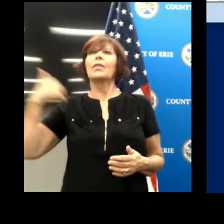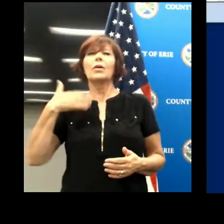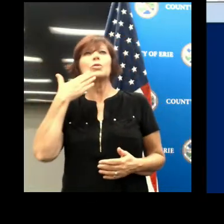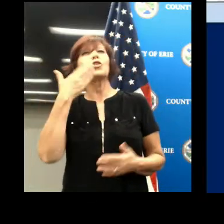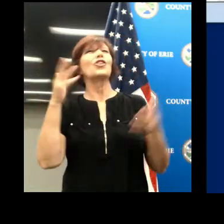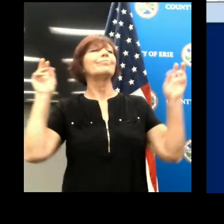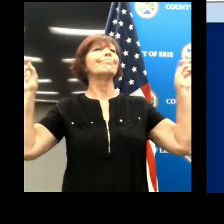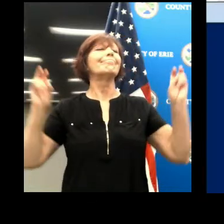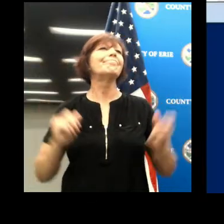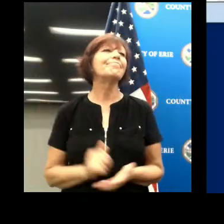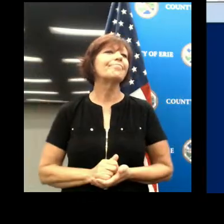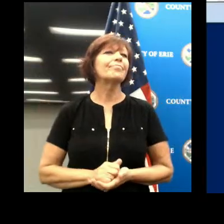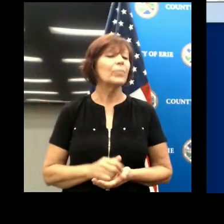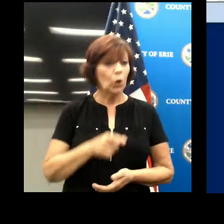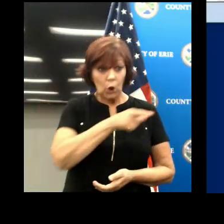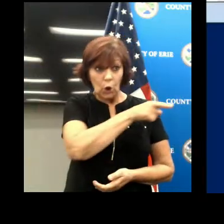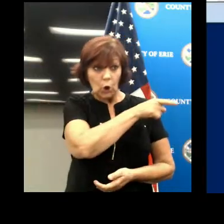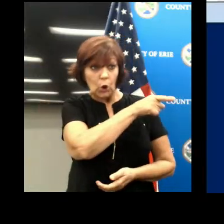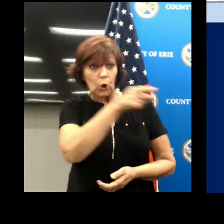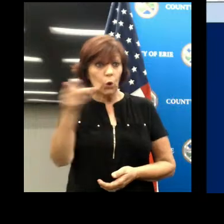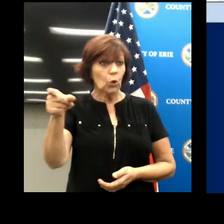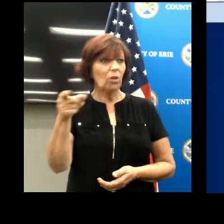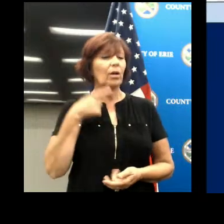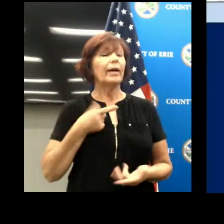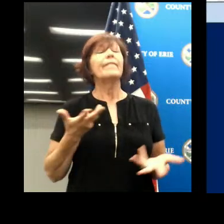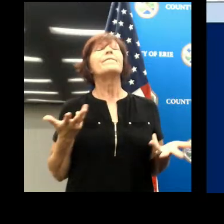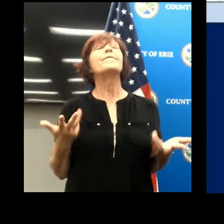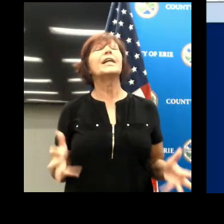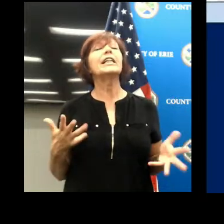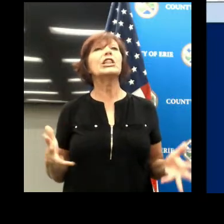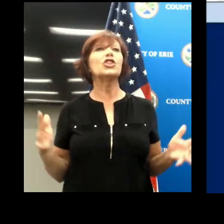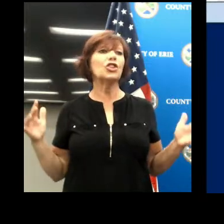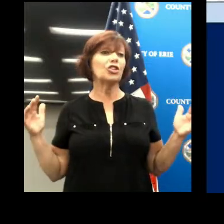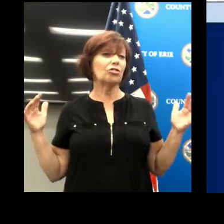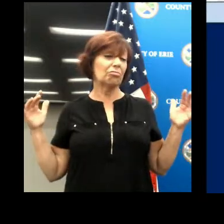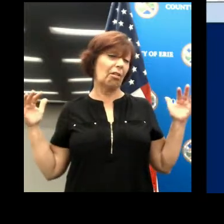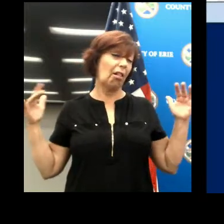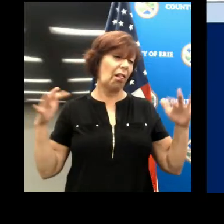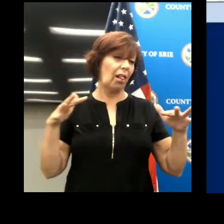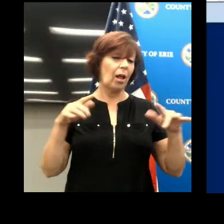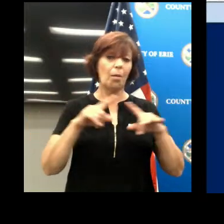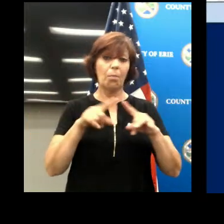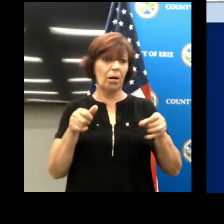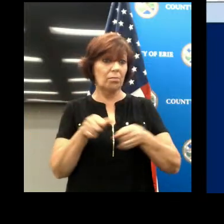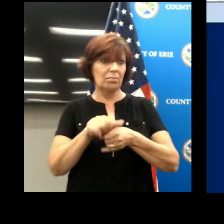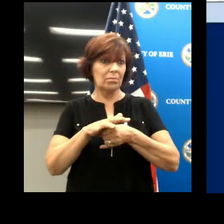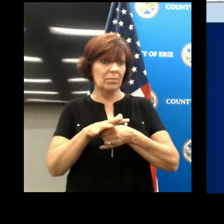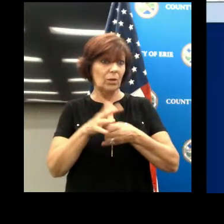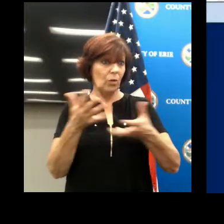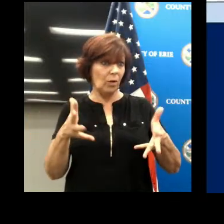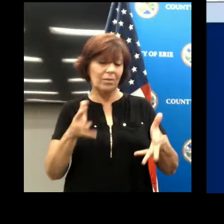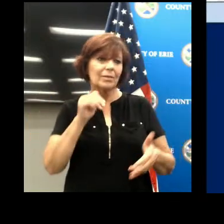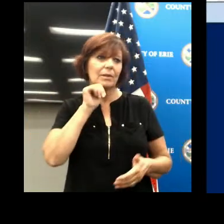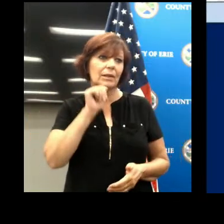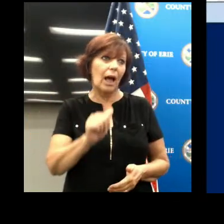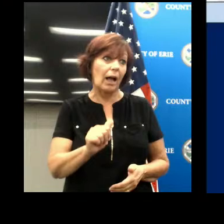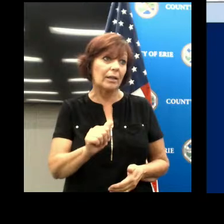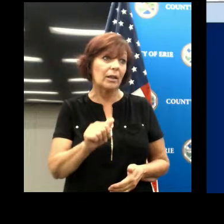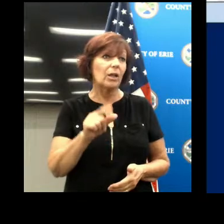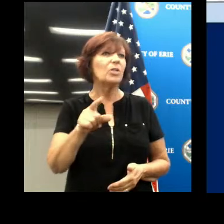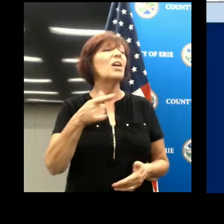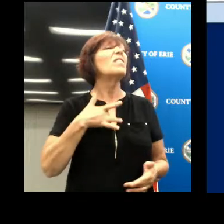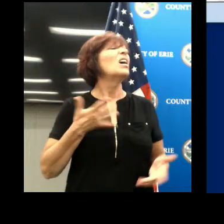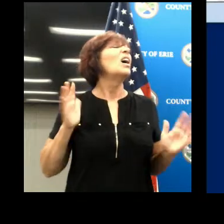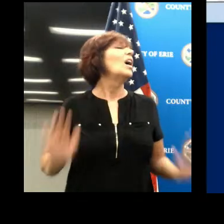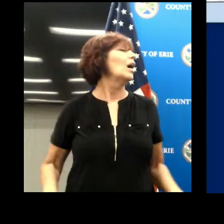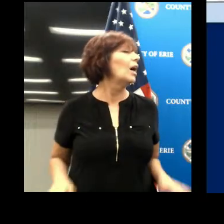line. You may be over the pandemic, but the pandemic is not over. And I think we need to remember